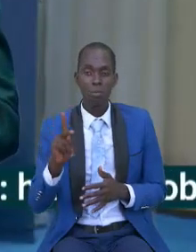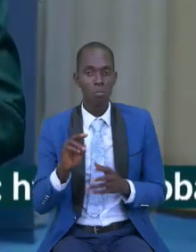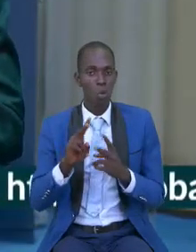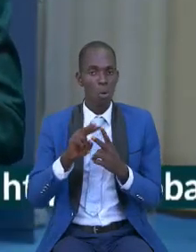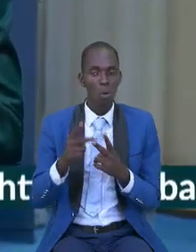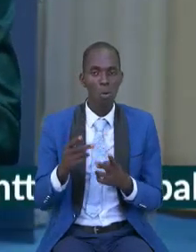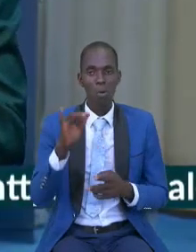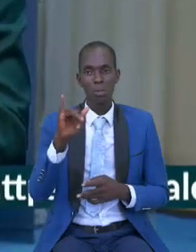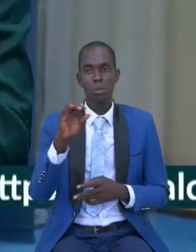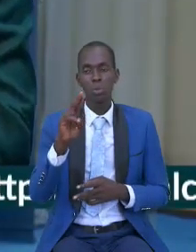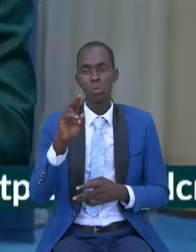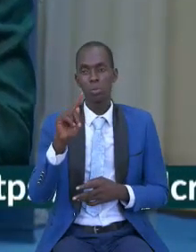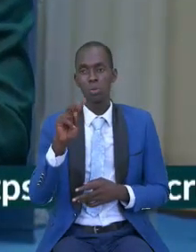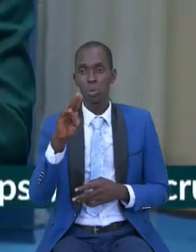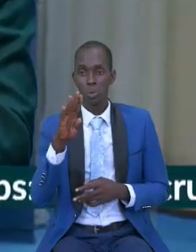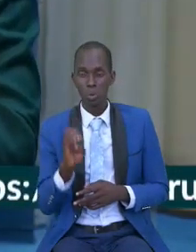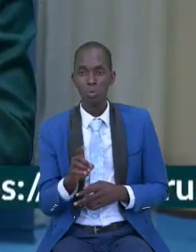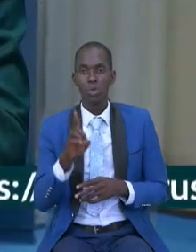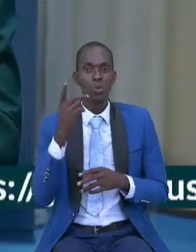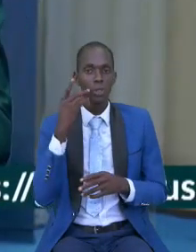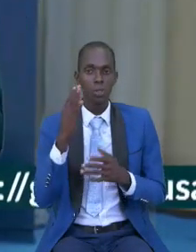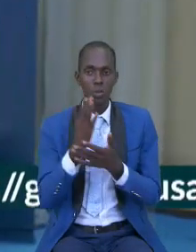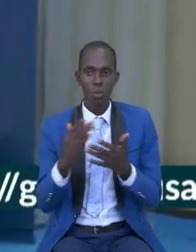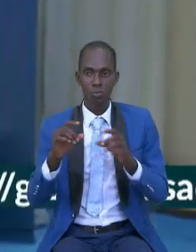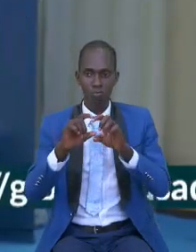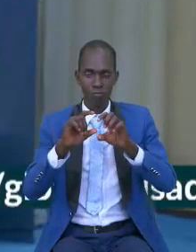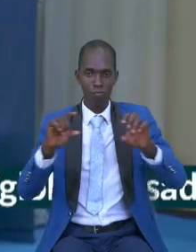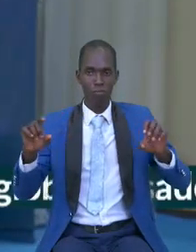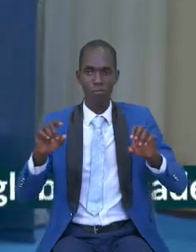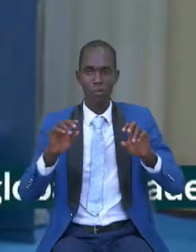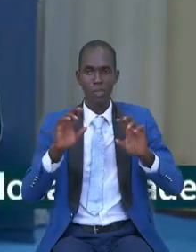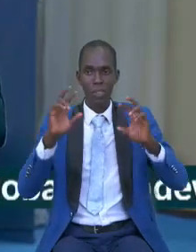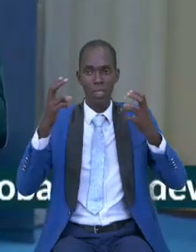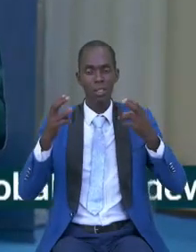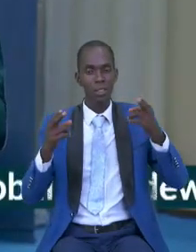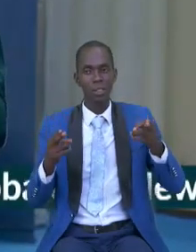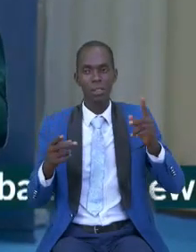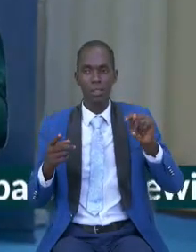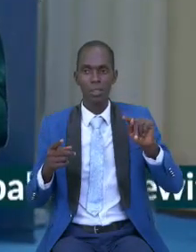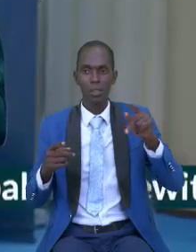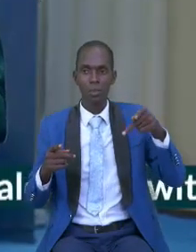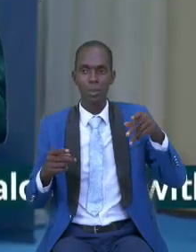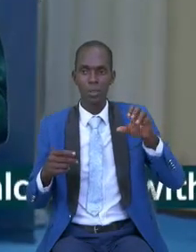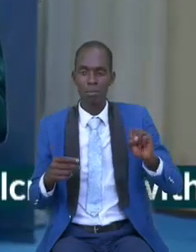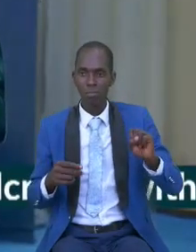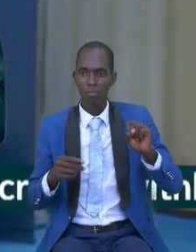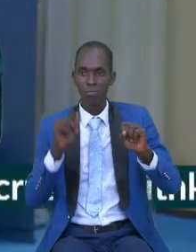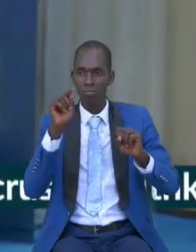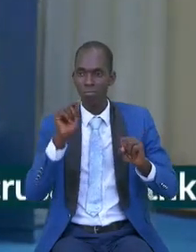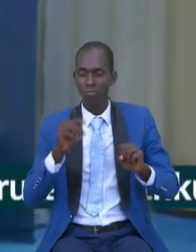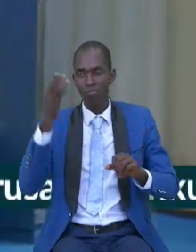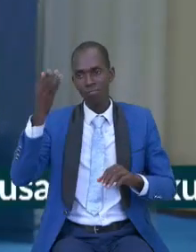either through WhatsApp or through the numbers that we will give you. Then you try to do